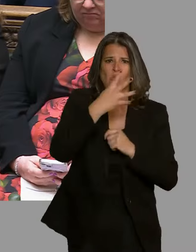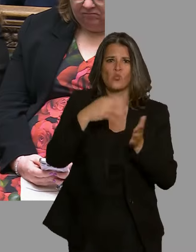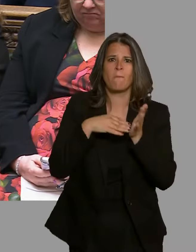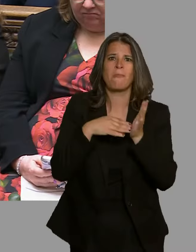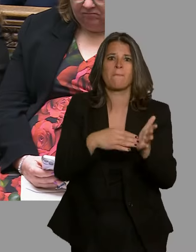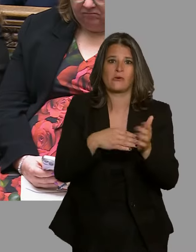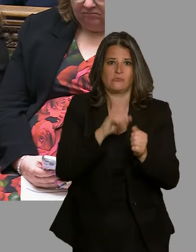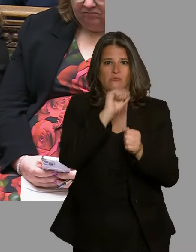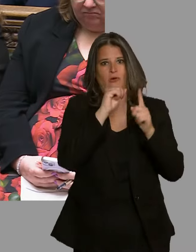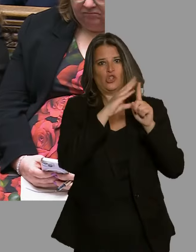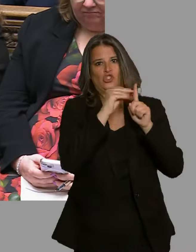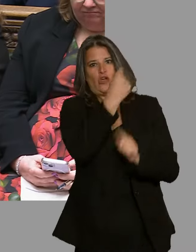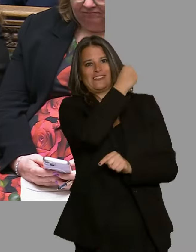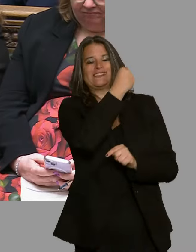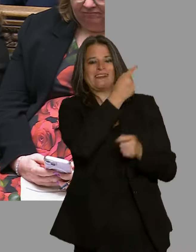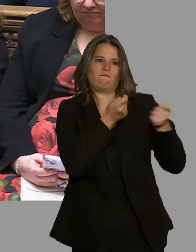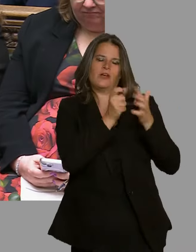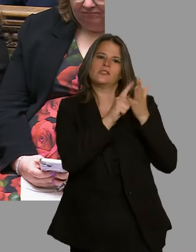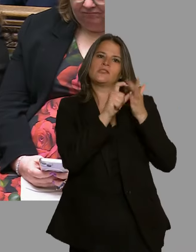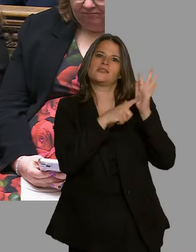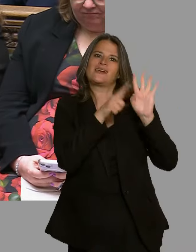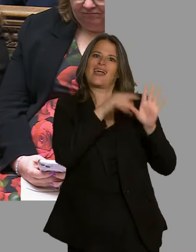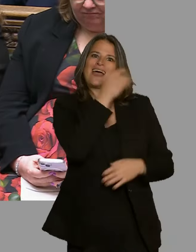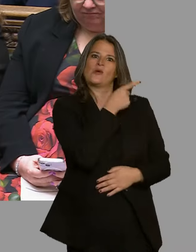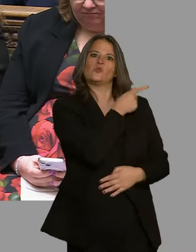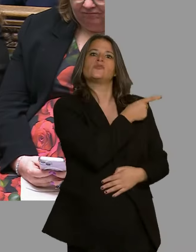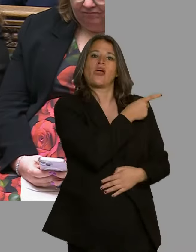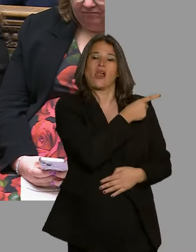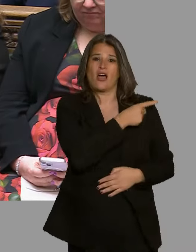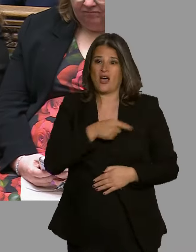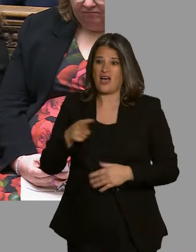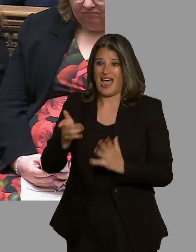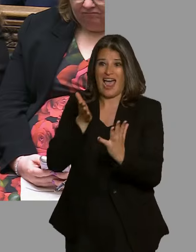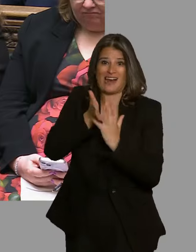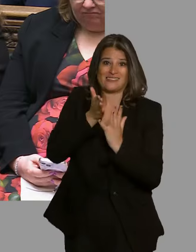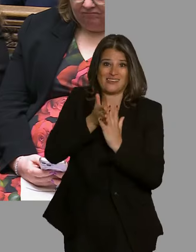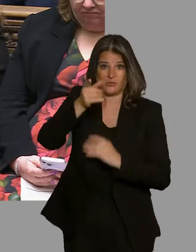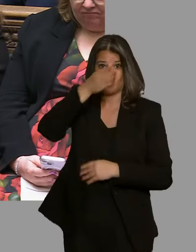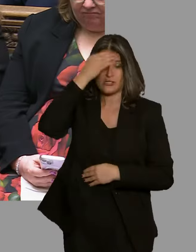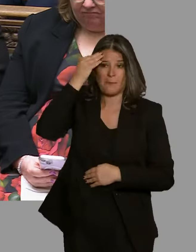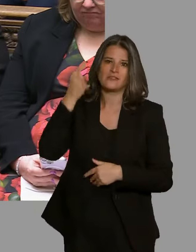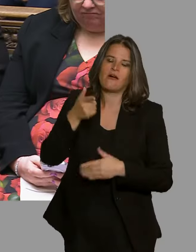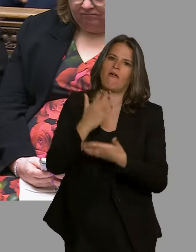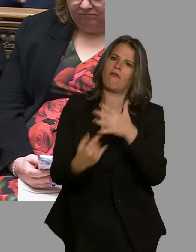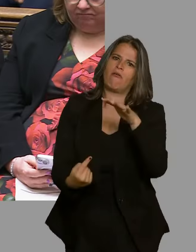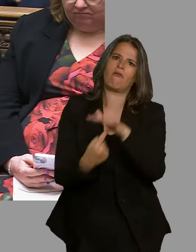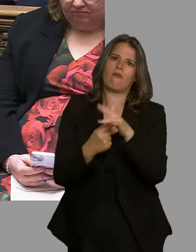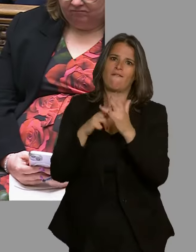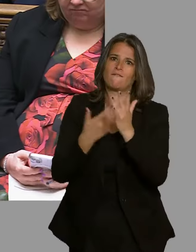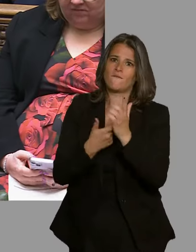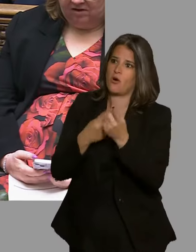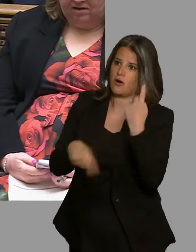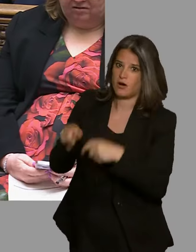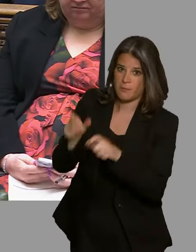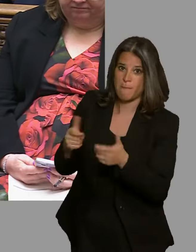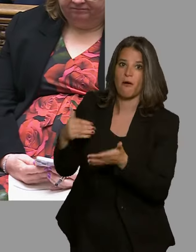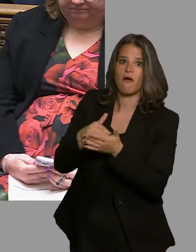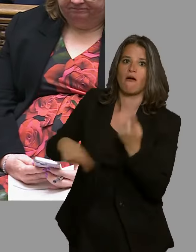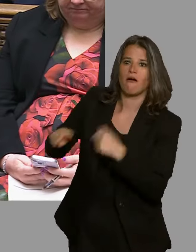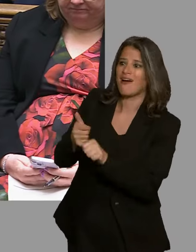following a well-fought campaign with cross-party support, the Dementia Gateway has been saved. So this Dementia